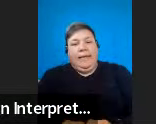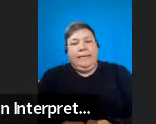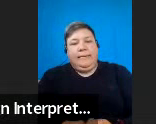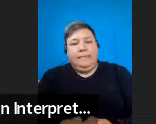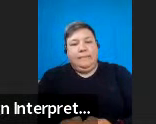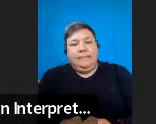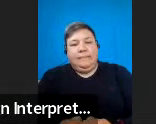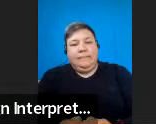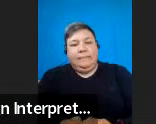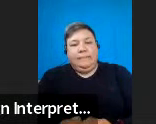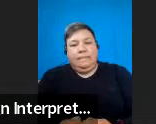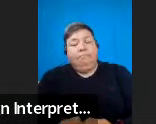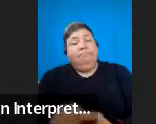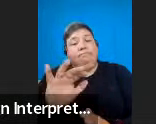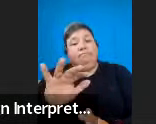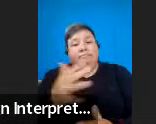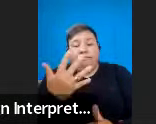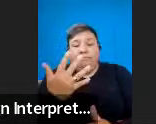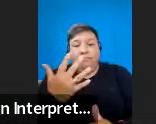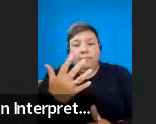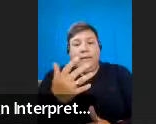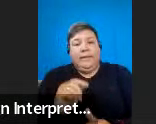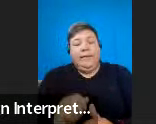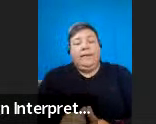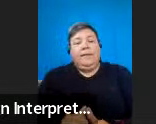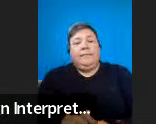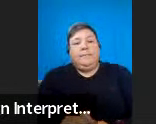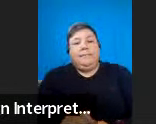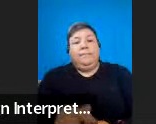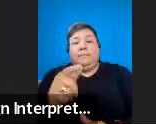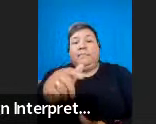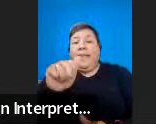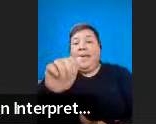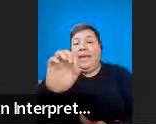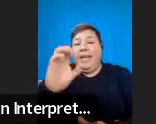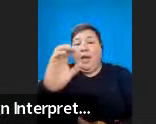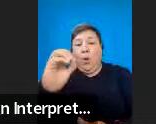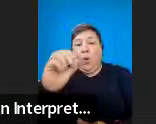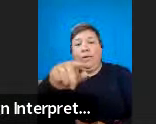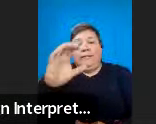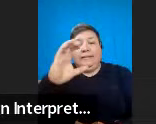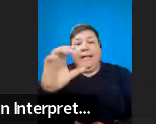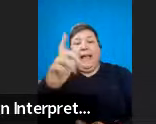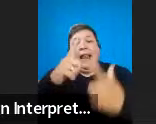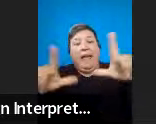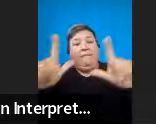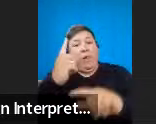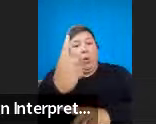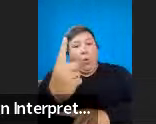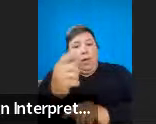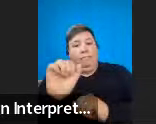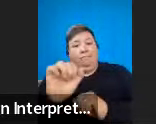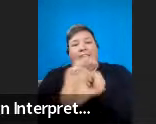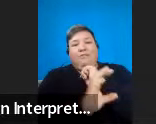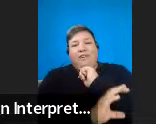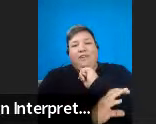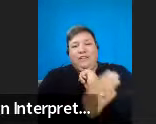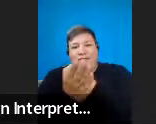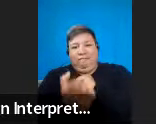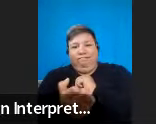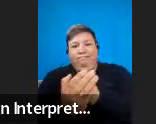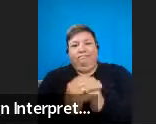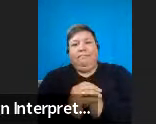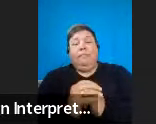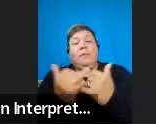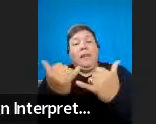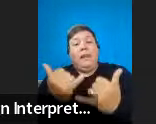So ladies and gentlemen, that was the AEOC, which is the level 1 of the accreditation. So now